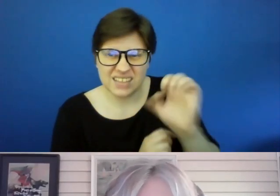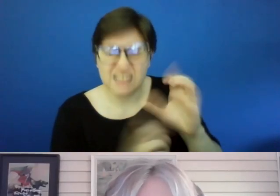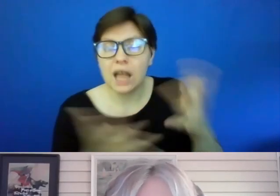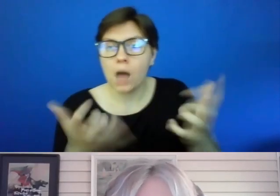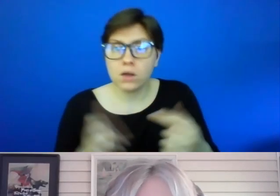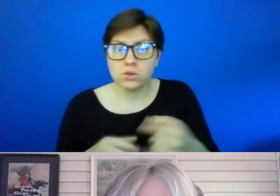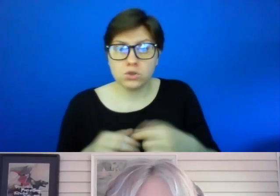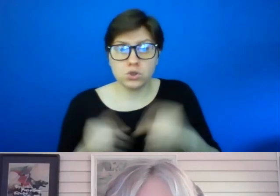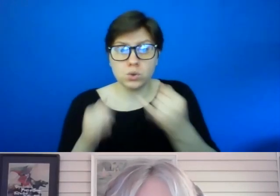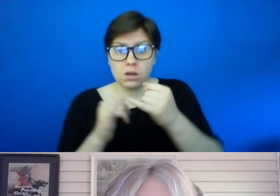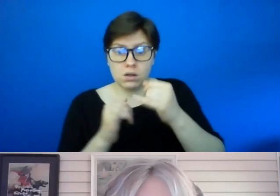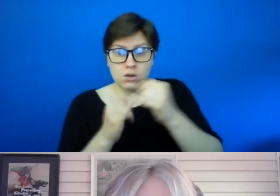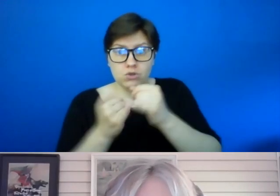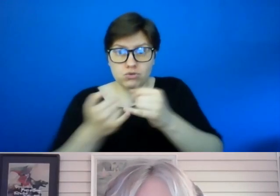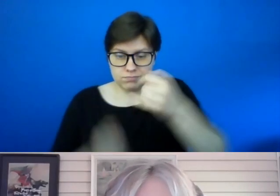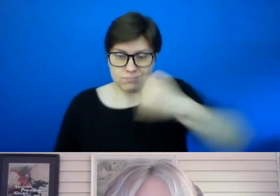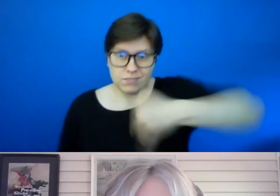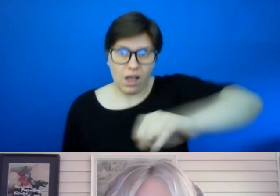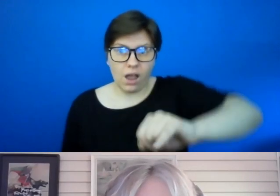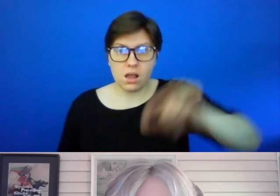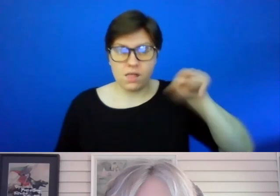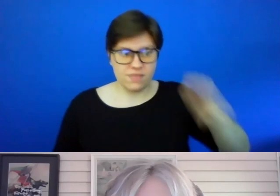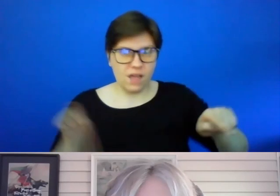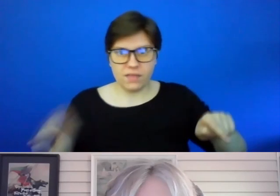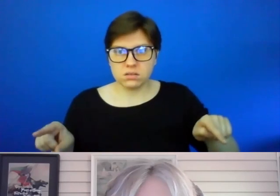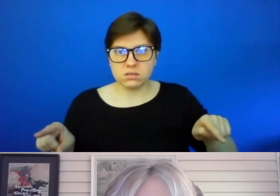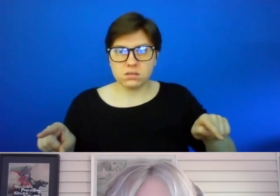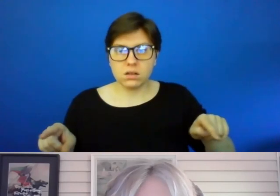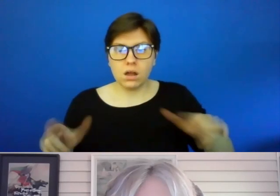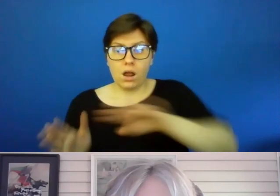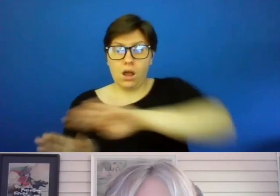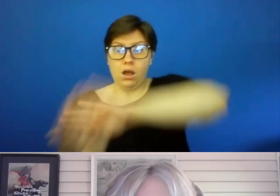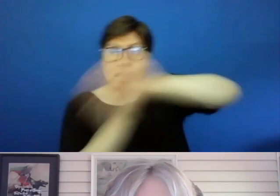line and distinguish all of that from medical aid in dying.